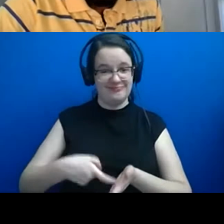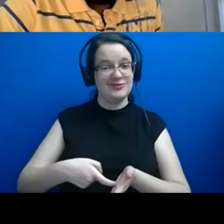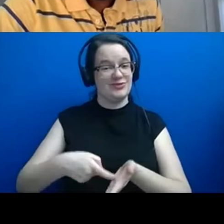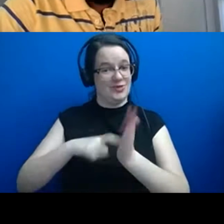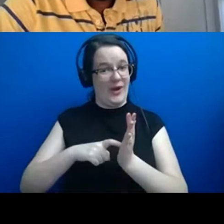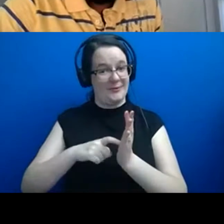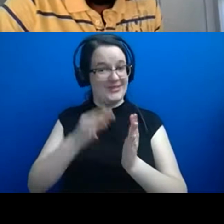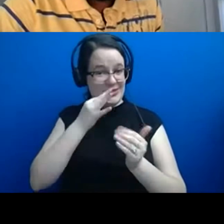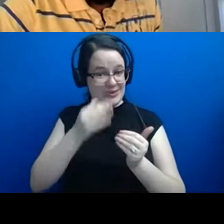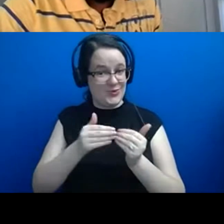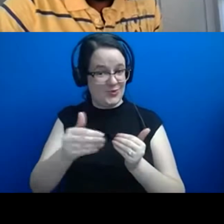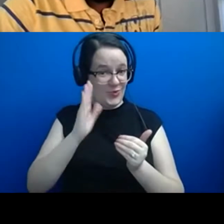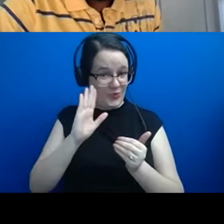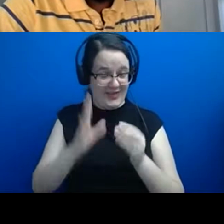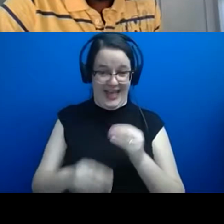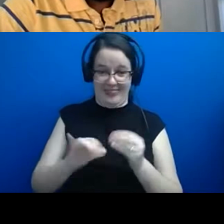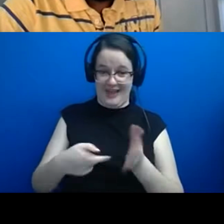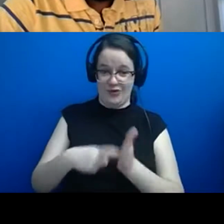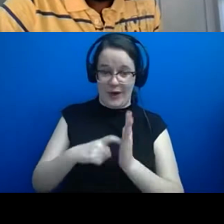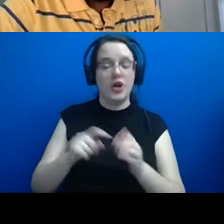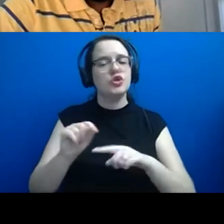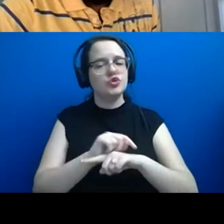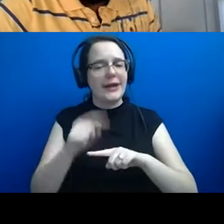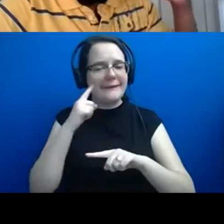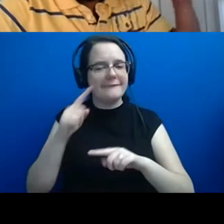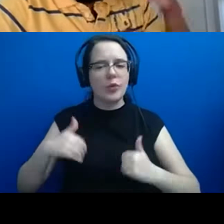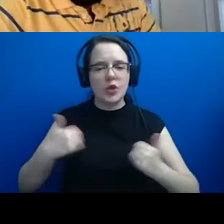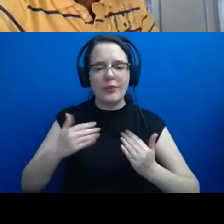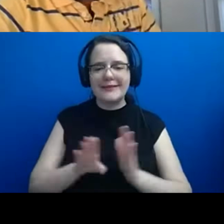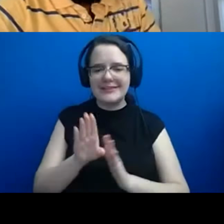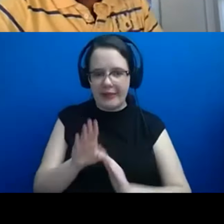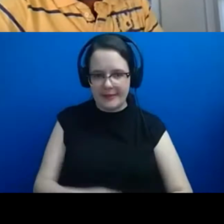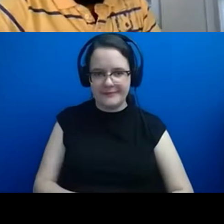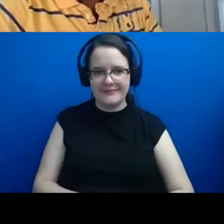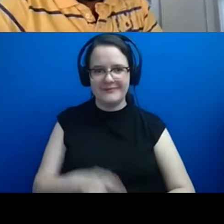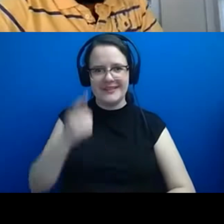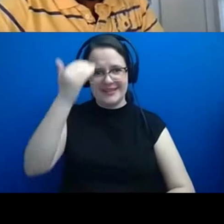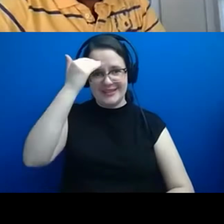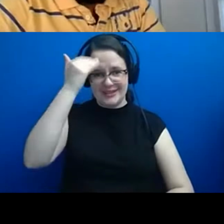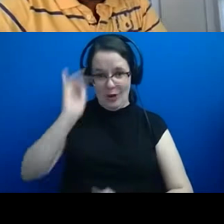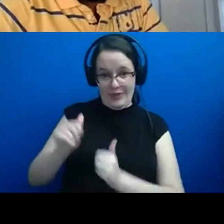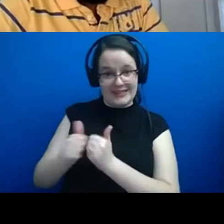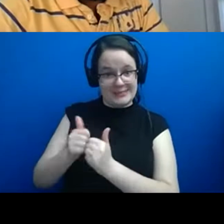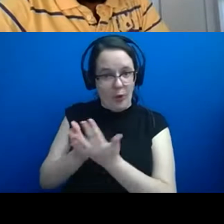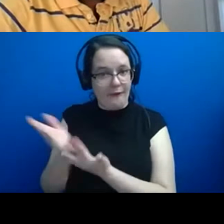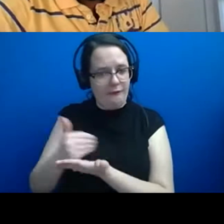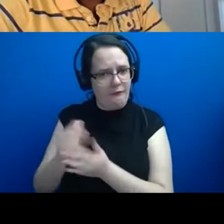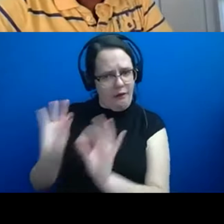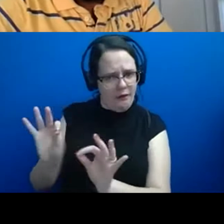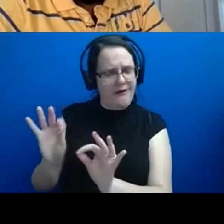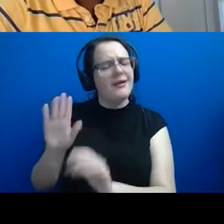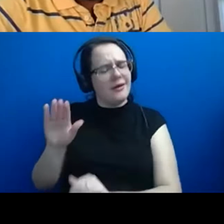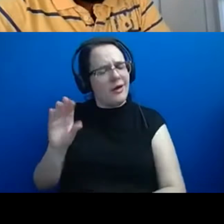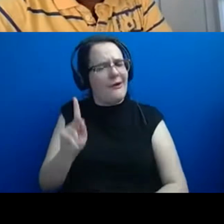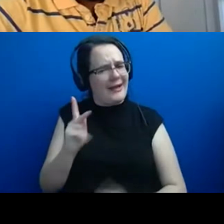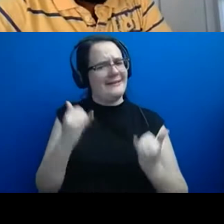near future, and training in youth development. Right? You know the sport inside and out. Now let's learn to learn kids inside